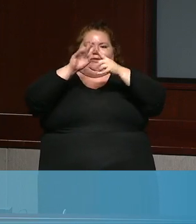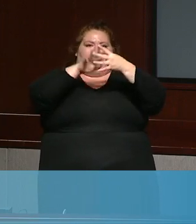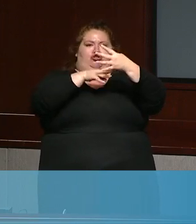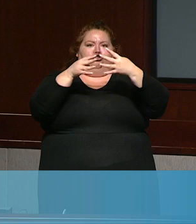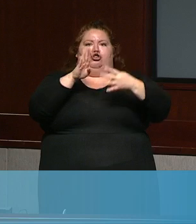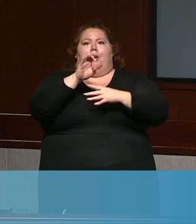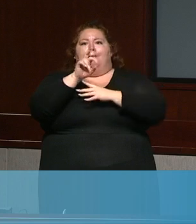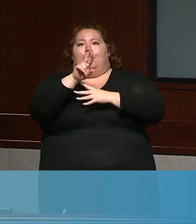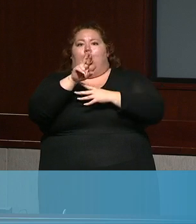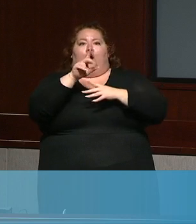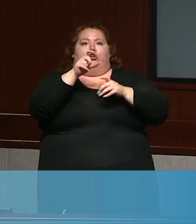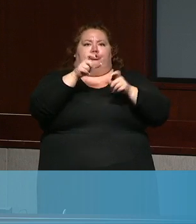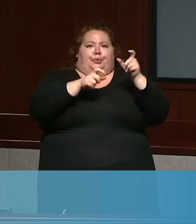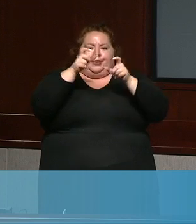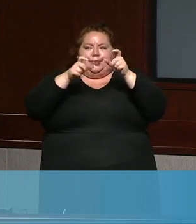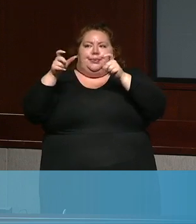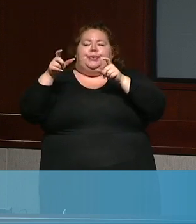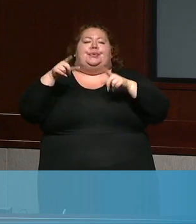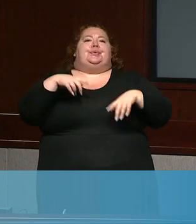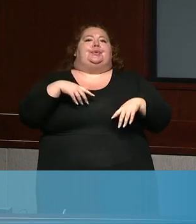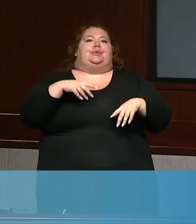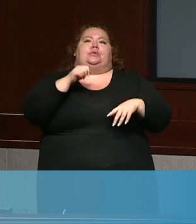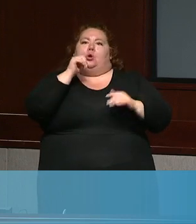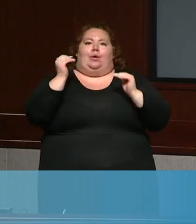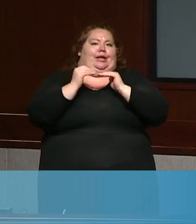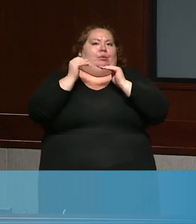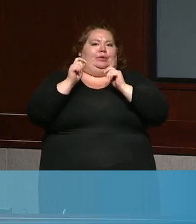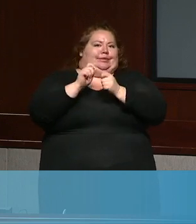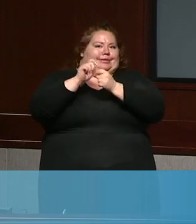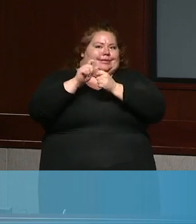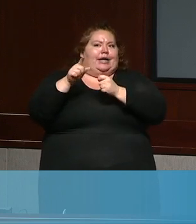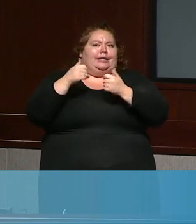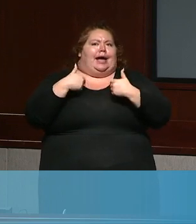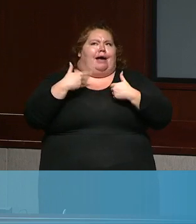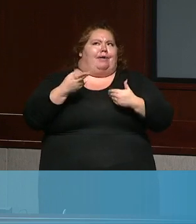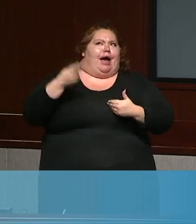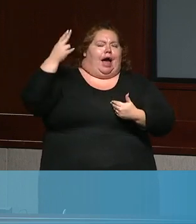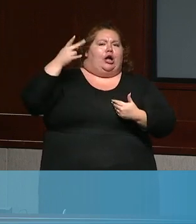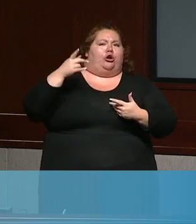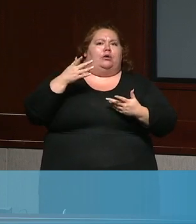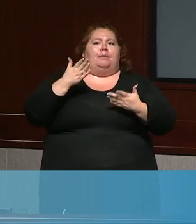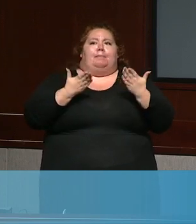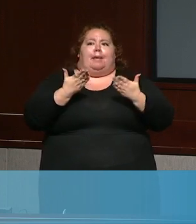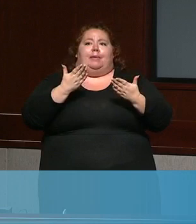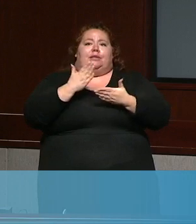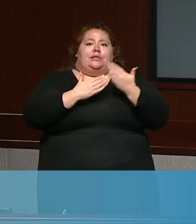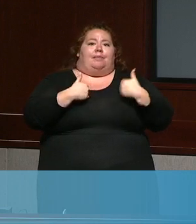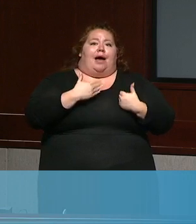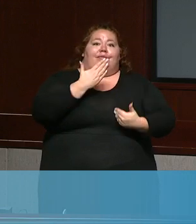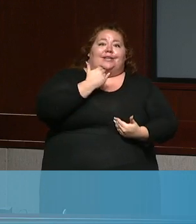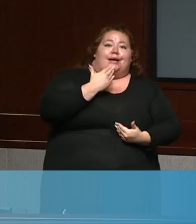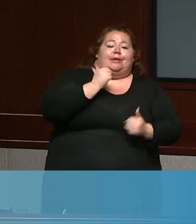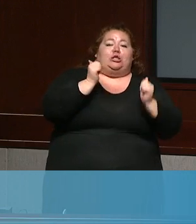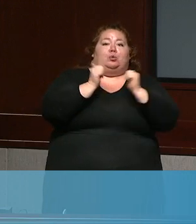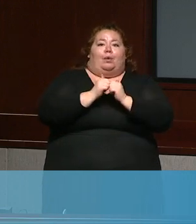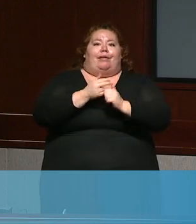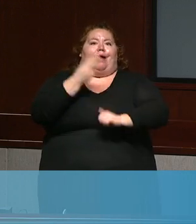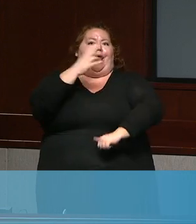equal 371. It's something higher than that because a patient may have both diabetes and hypertension or